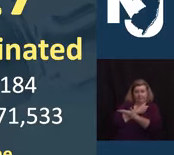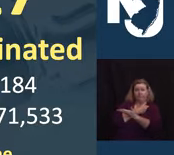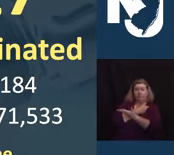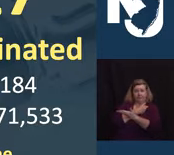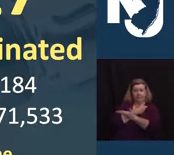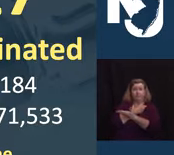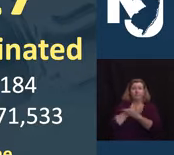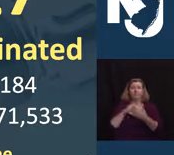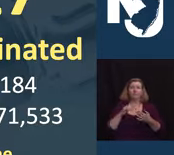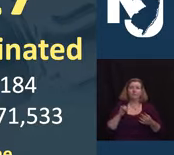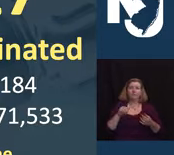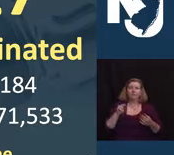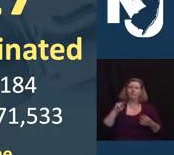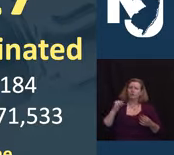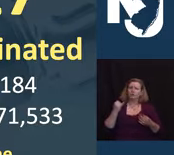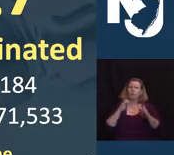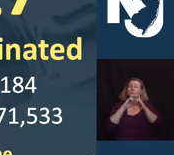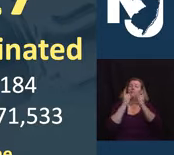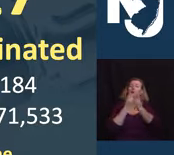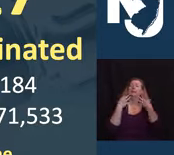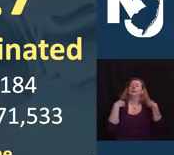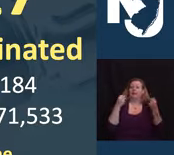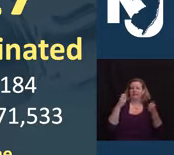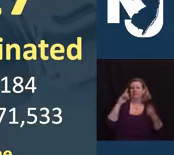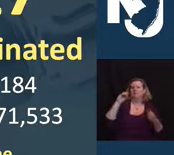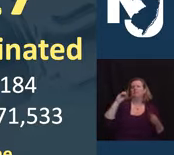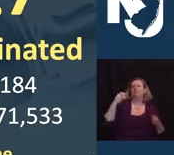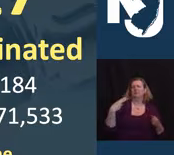of Health. There is no pandemic among the